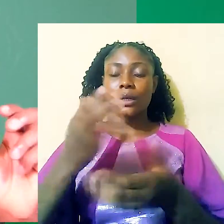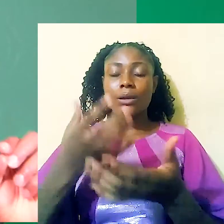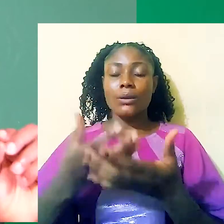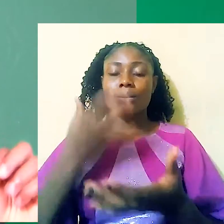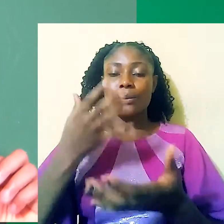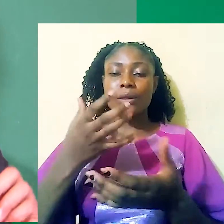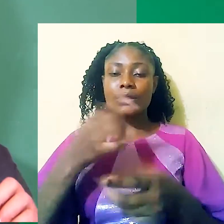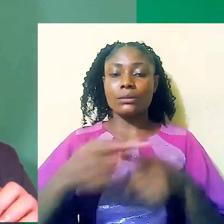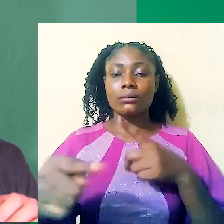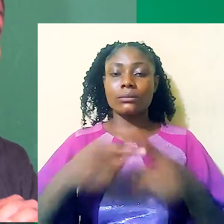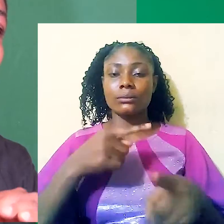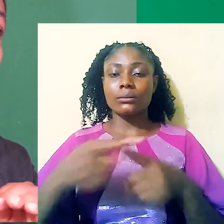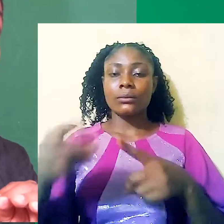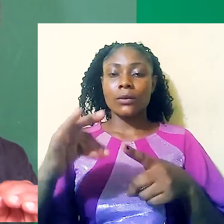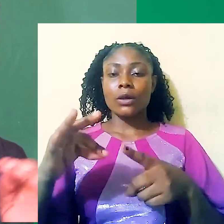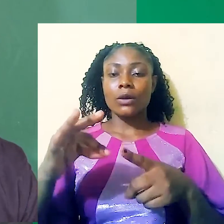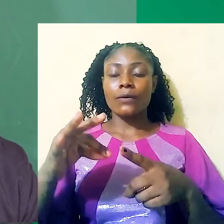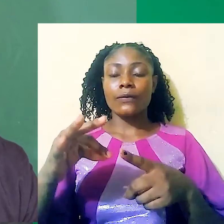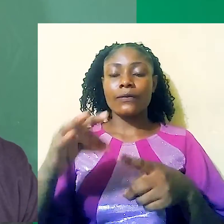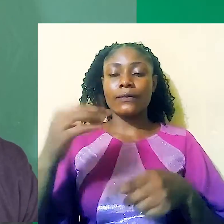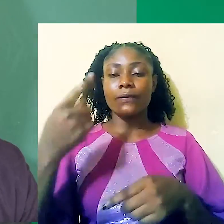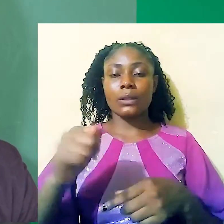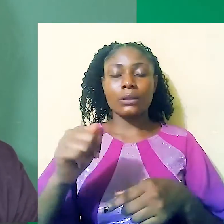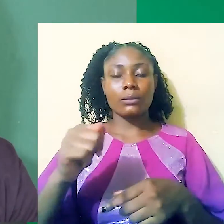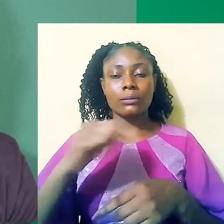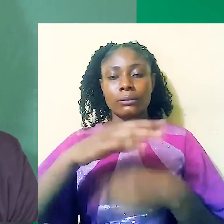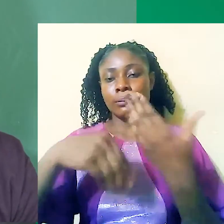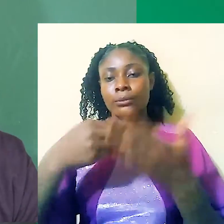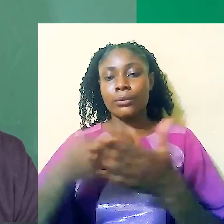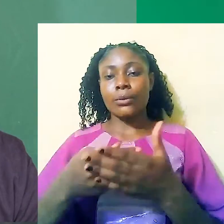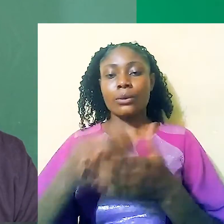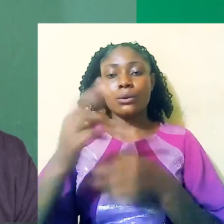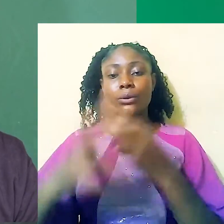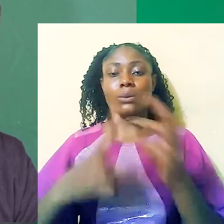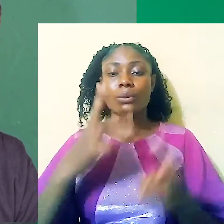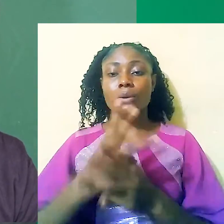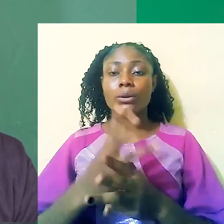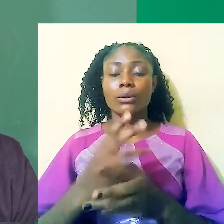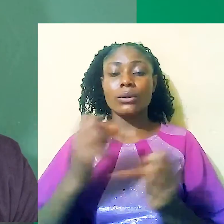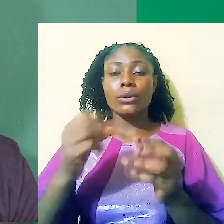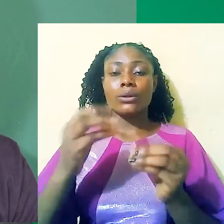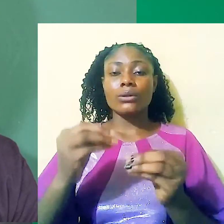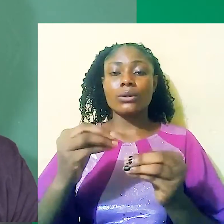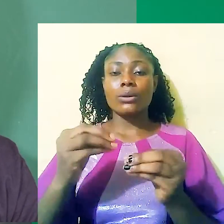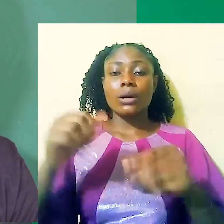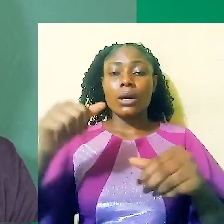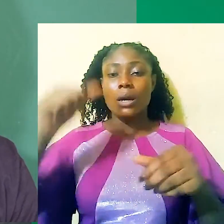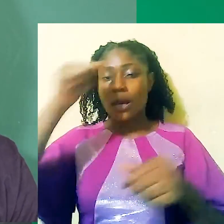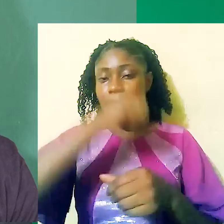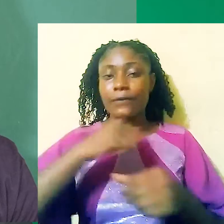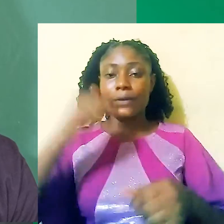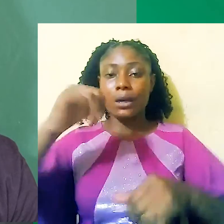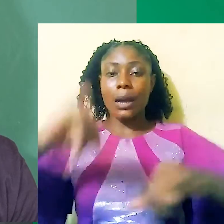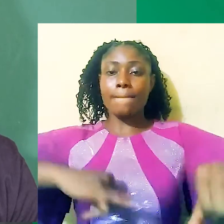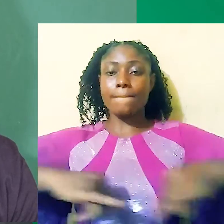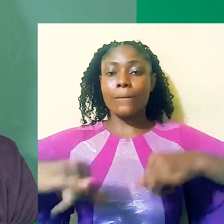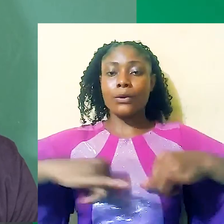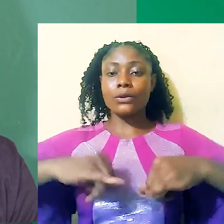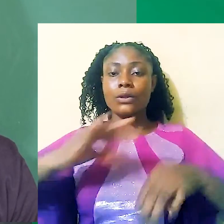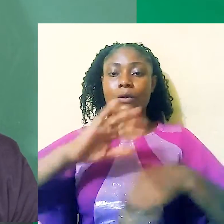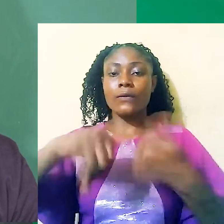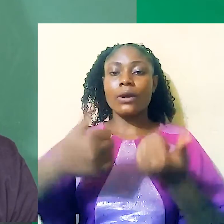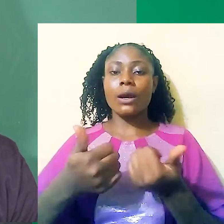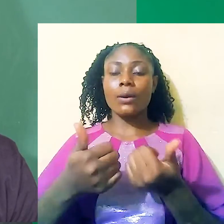contributes to the rich linguistic diversity of the entire world. And so Africa boasts